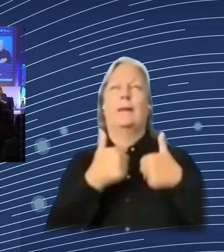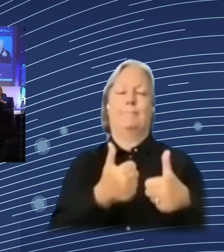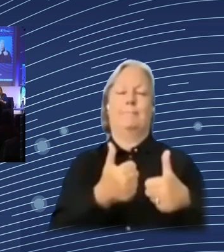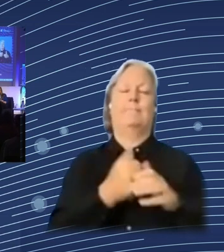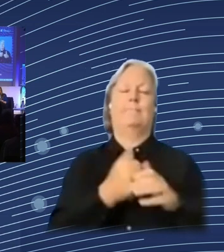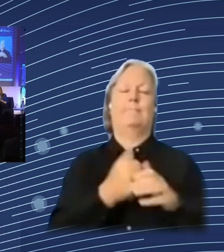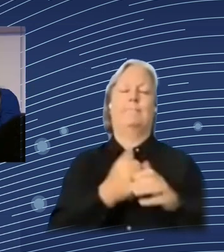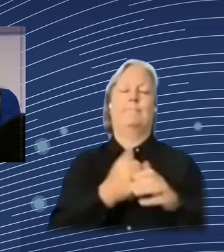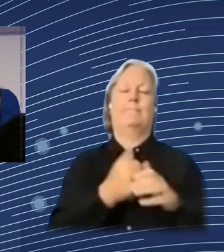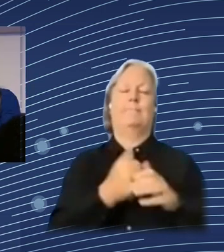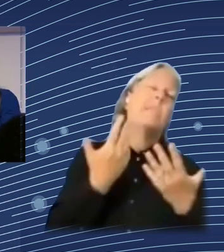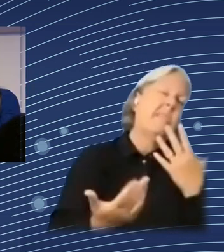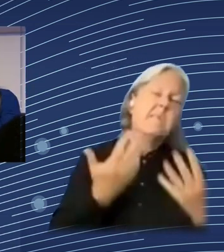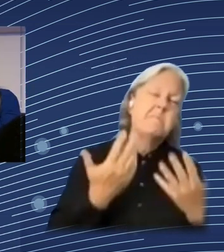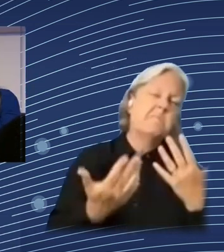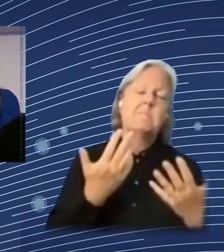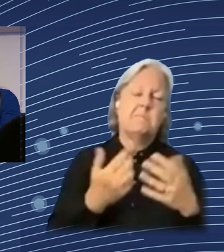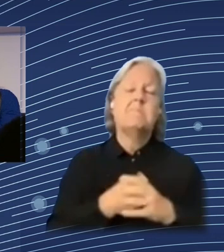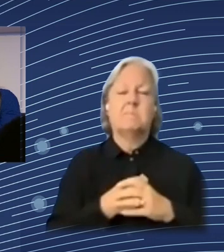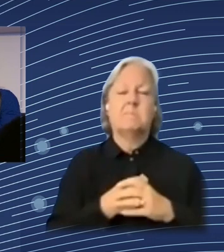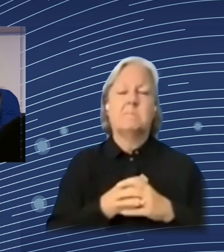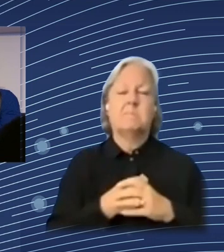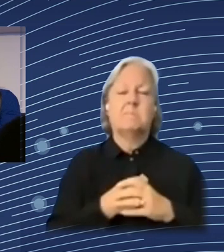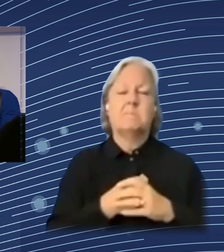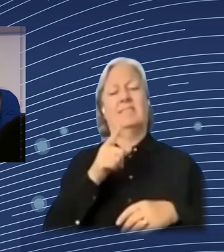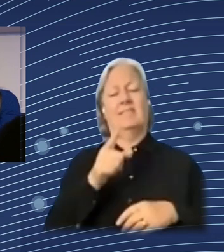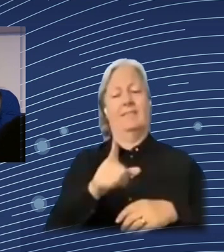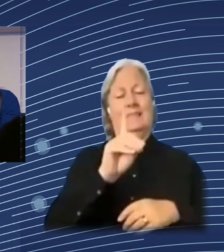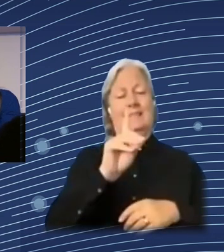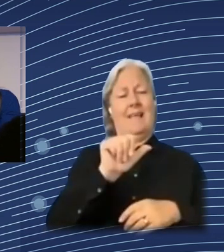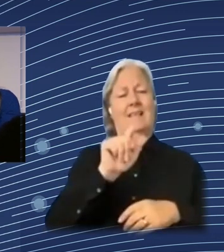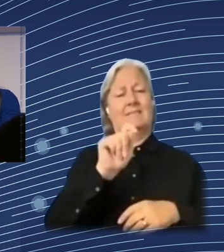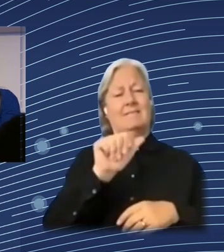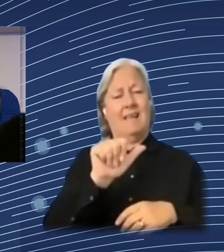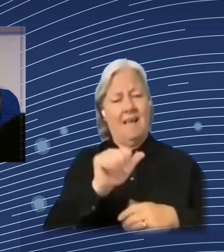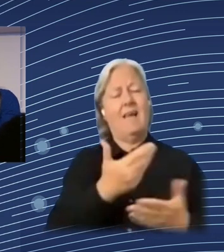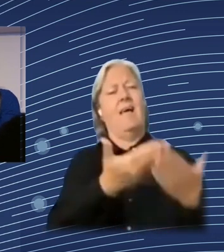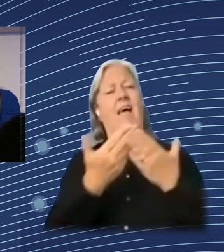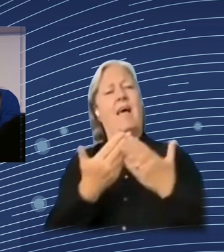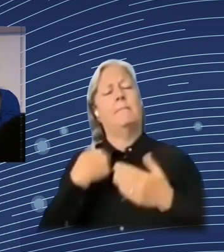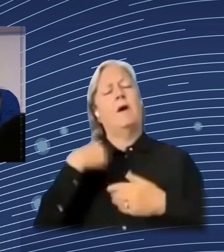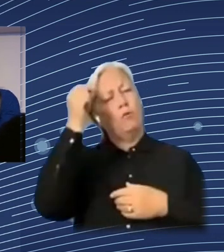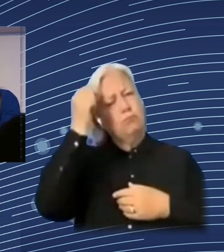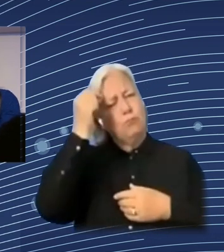Maybe creating knowledge out of data was one success.